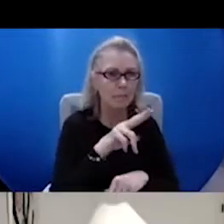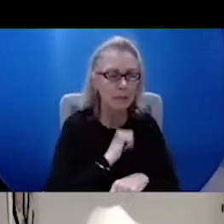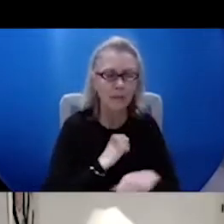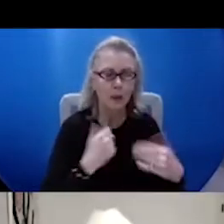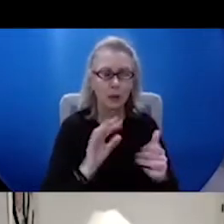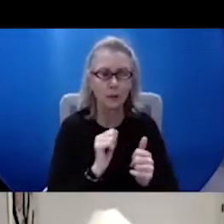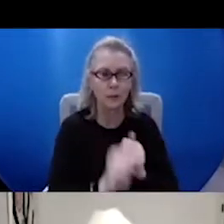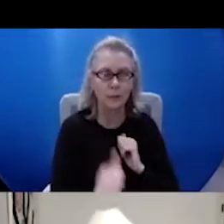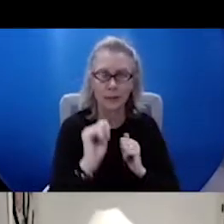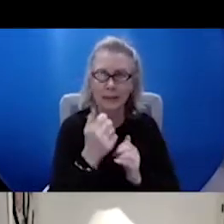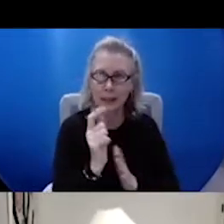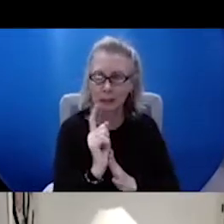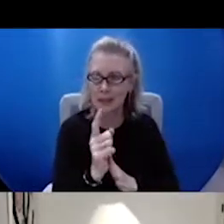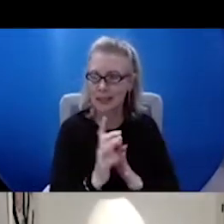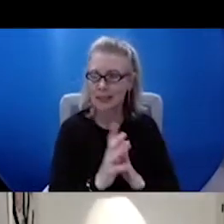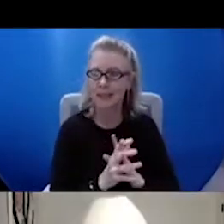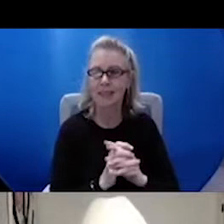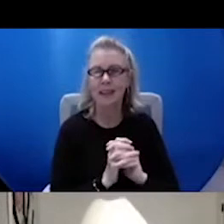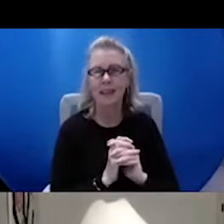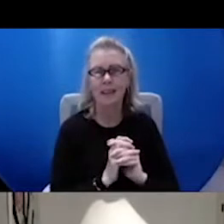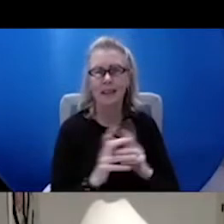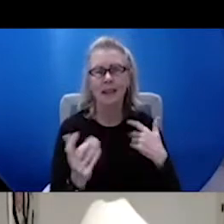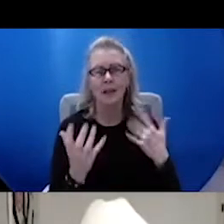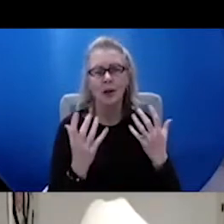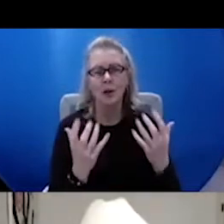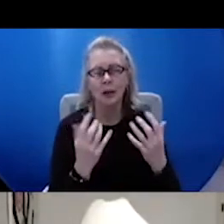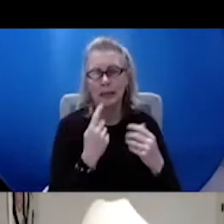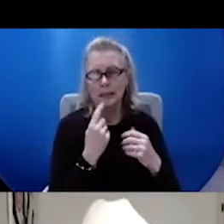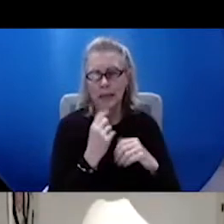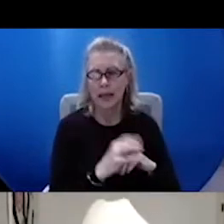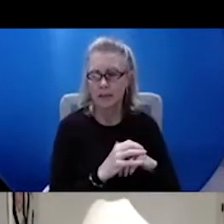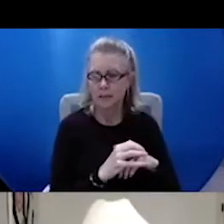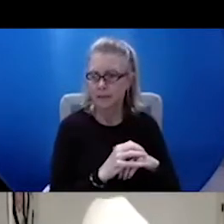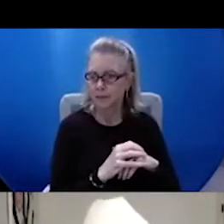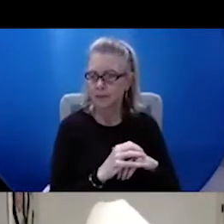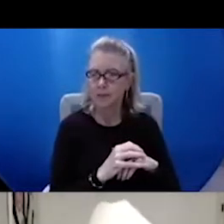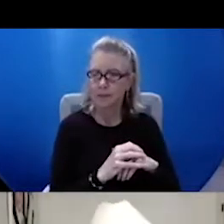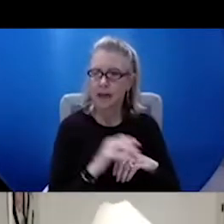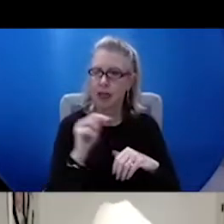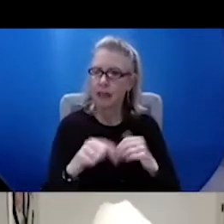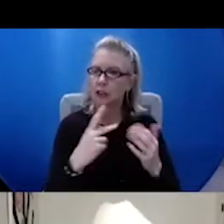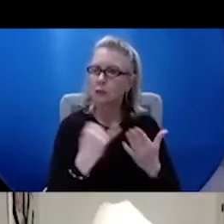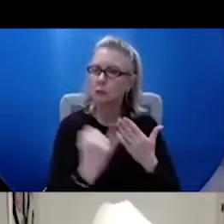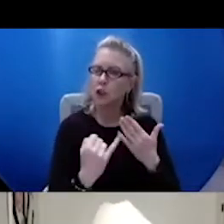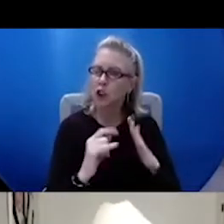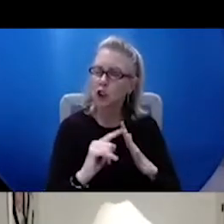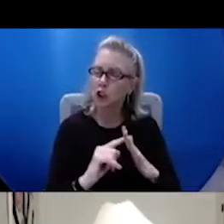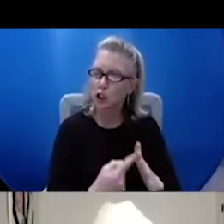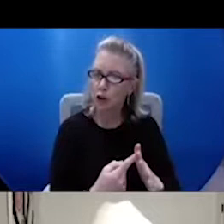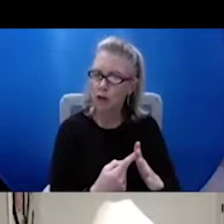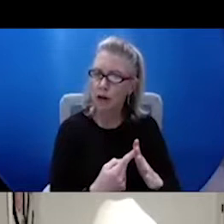10 minutes. So I want to say that this project started with